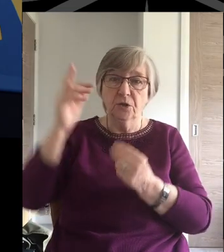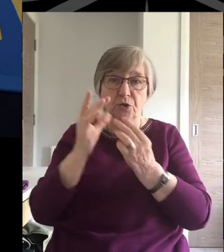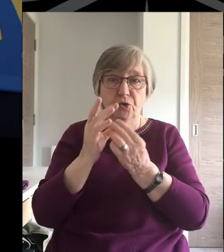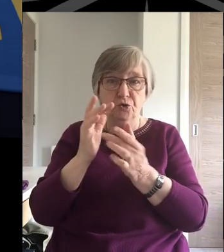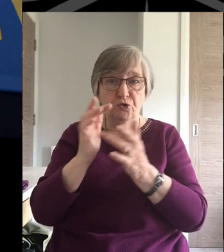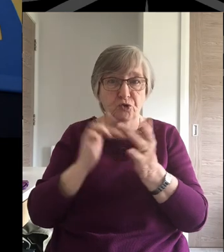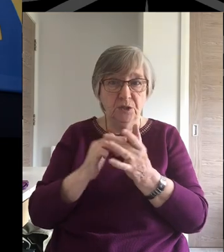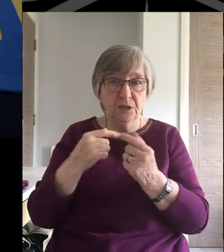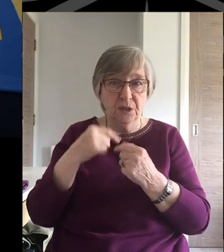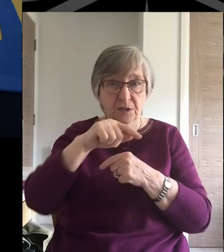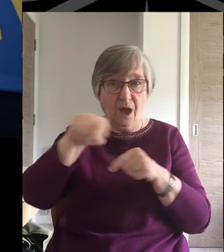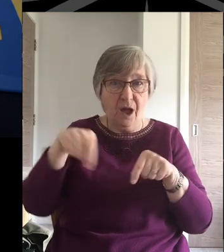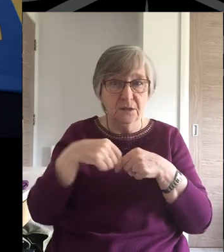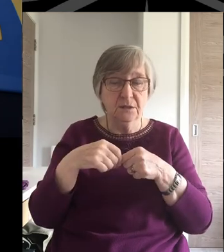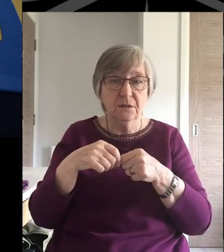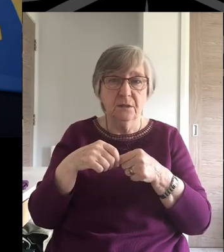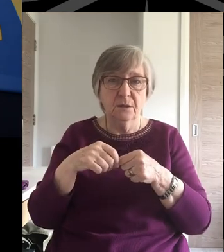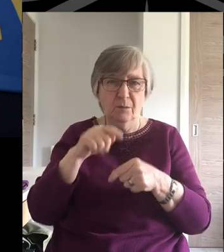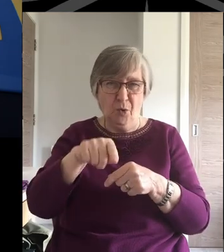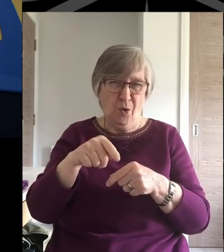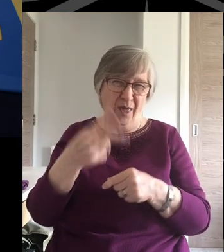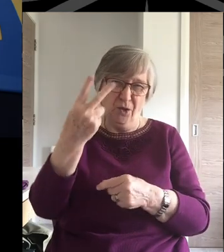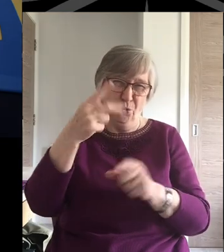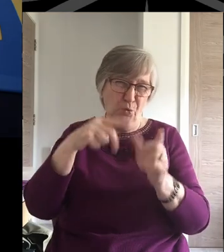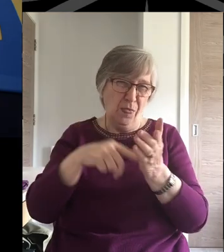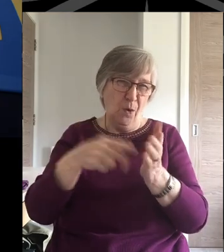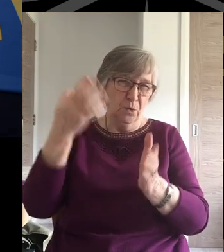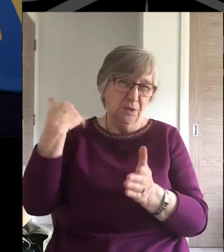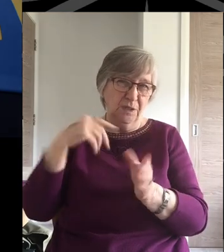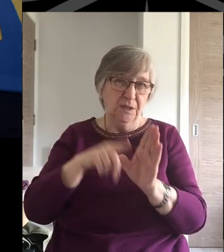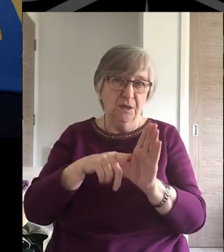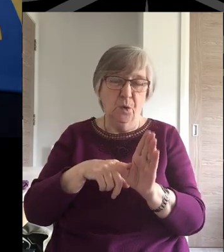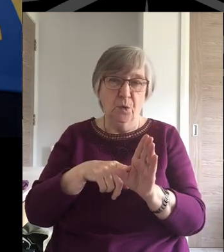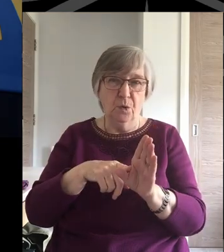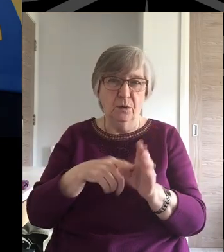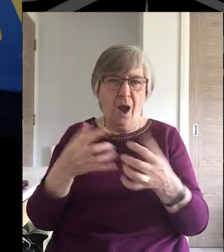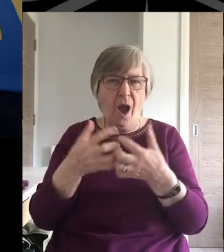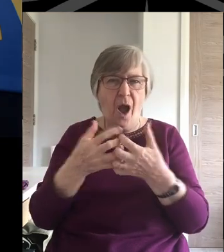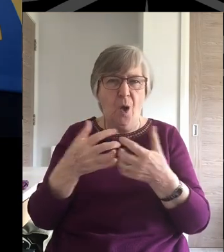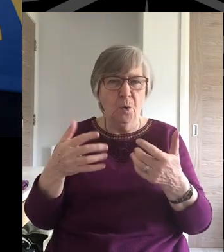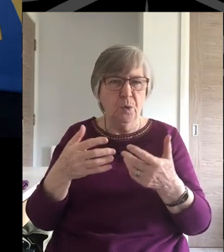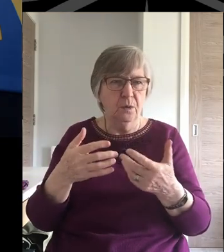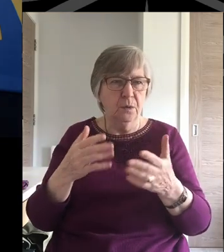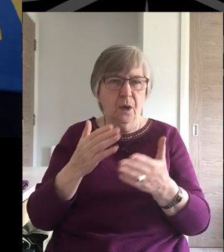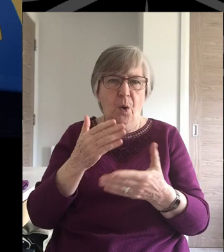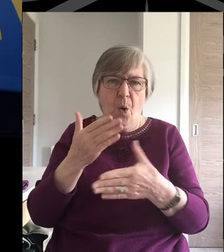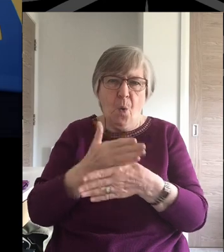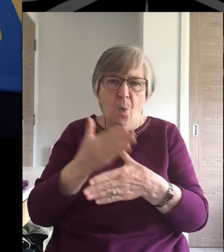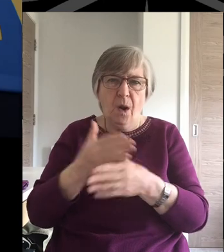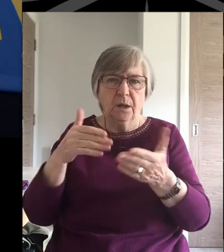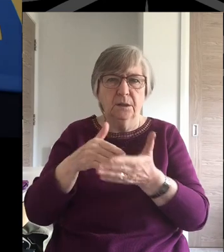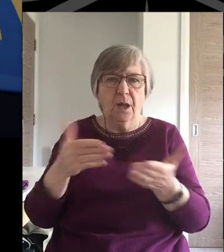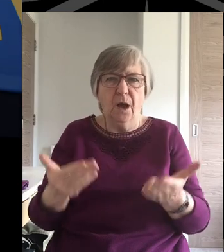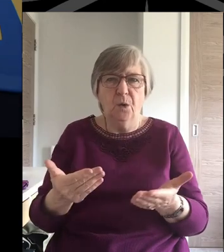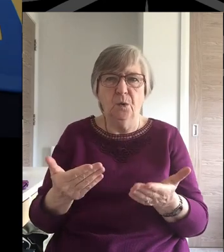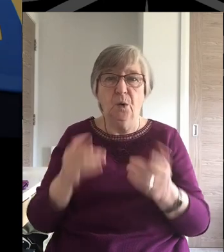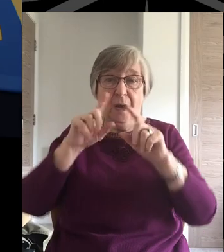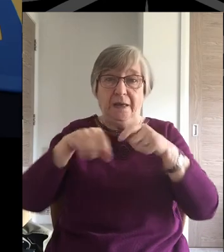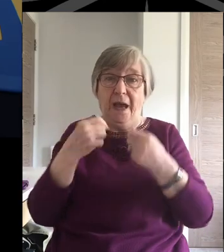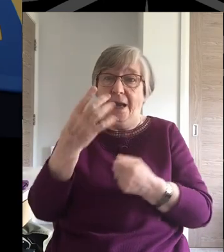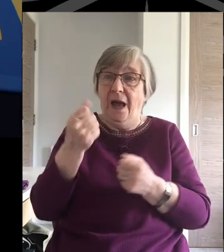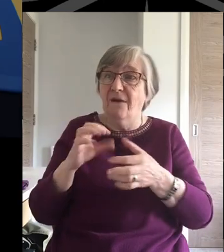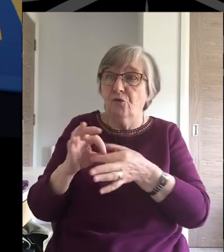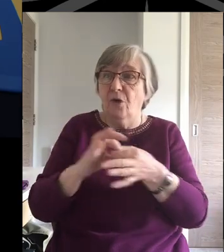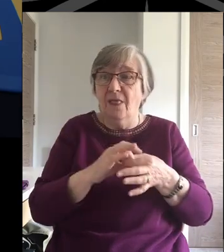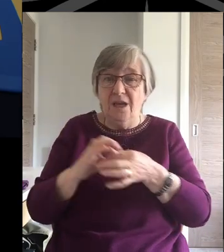But hey, that was 2,000 years ago, wasn't it? So how does that work in terms of having a relationship now? I mean, I can't just have a